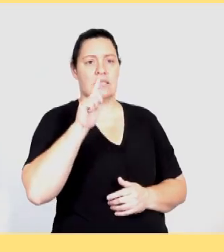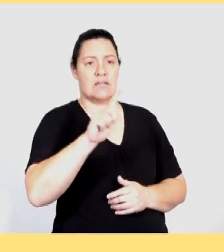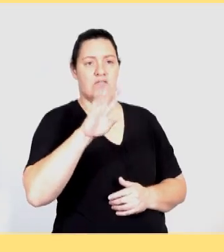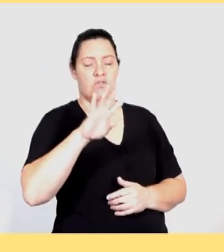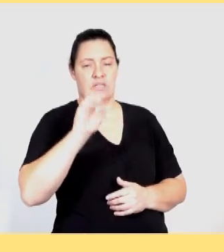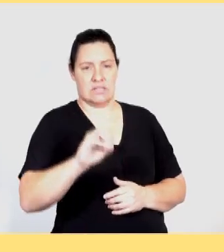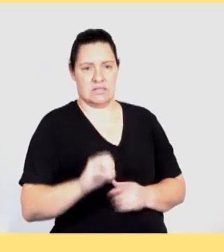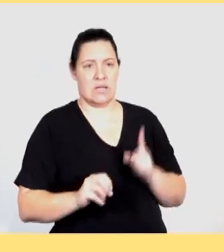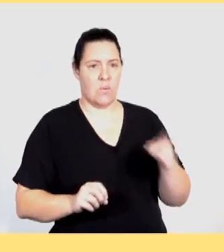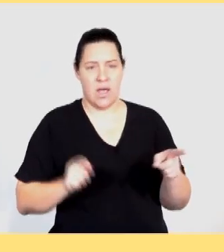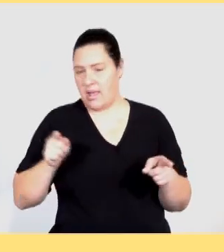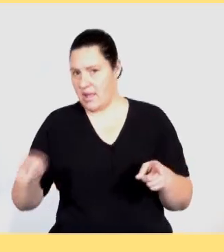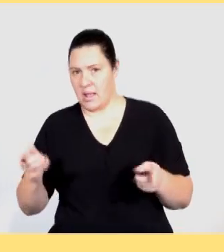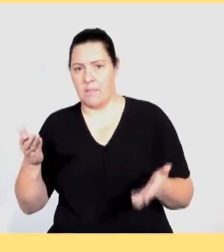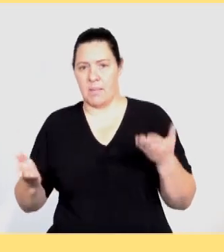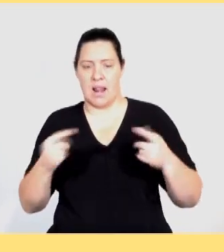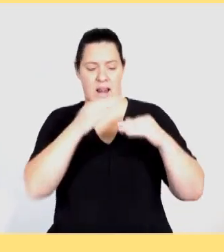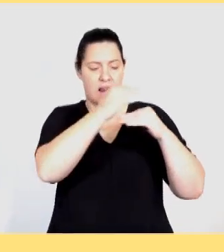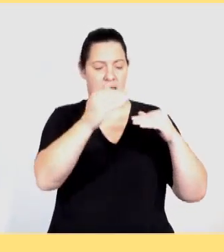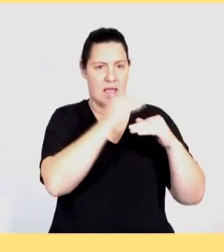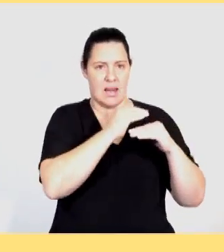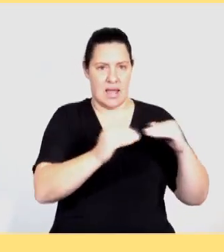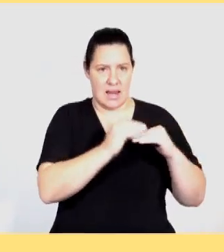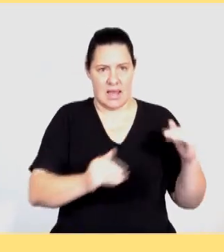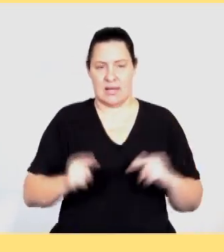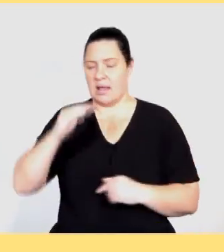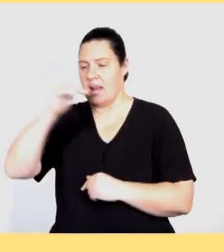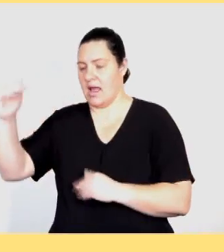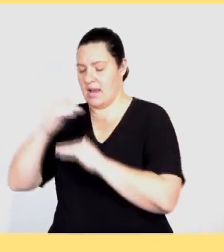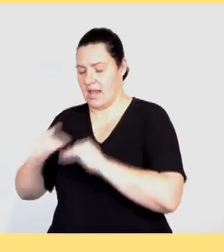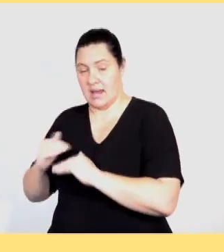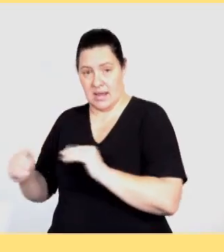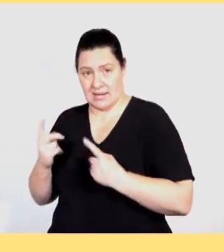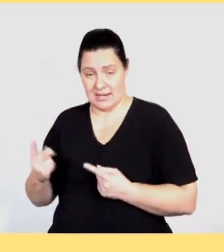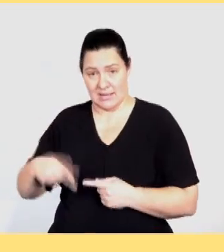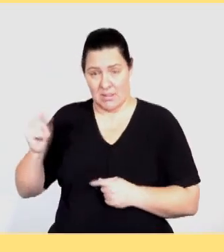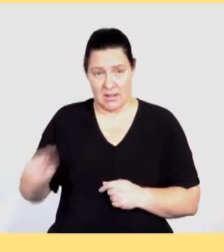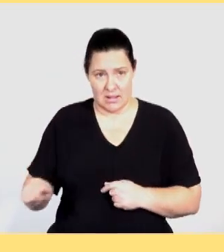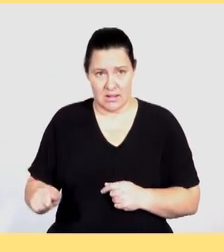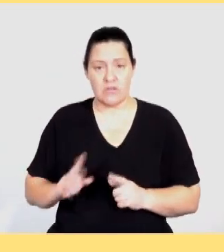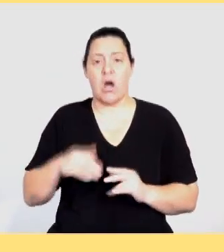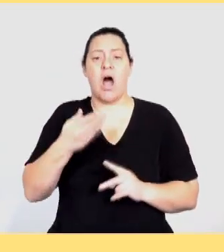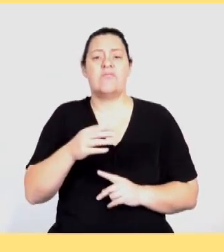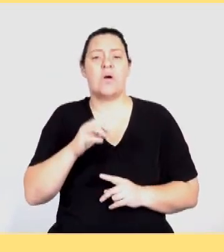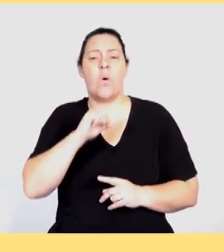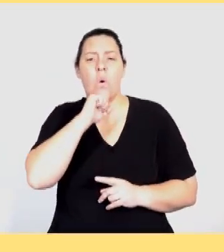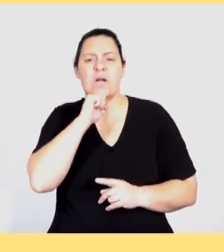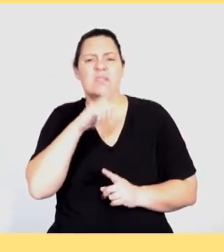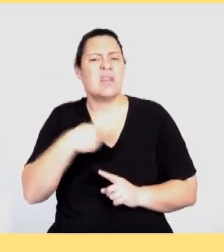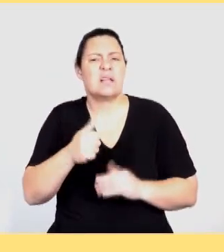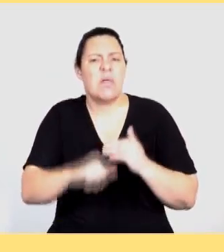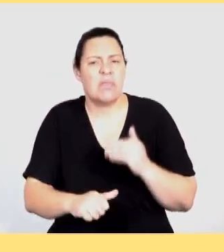111,740. Remember, here is where you have your double lines. Here you have your line and your double line. Then after August comes what?